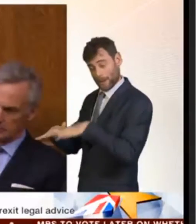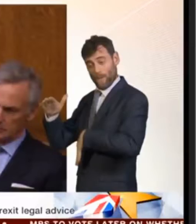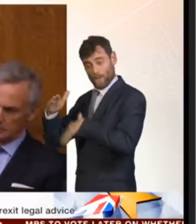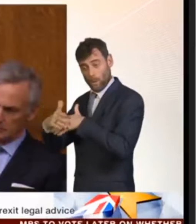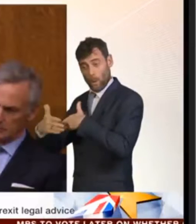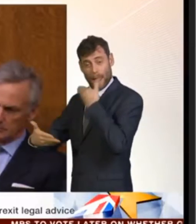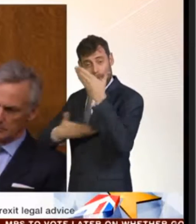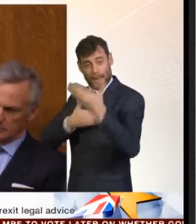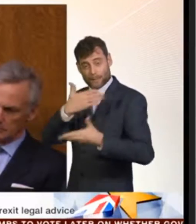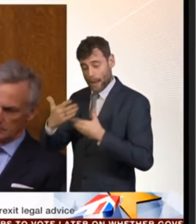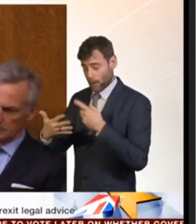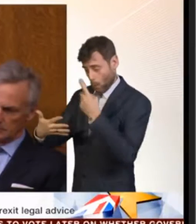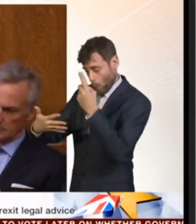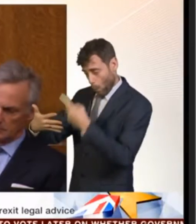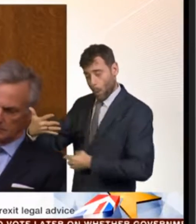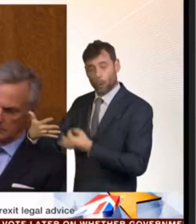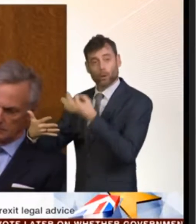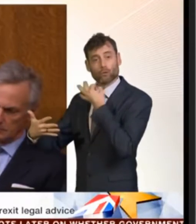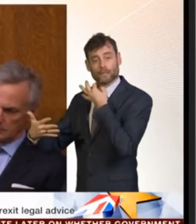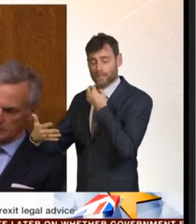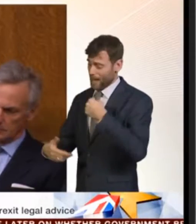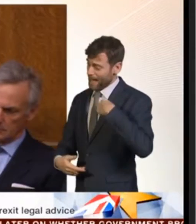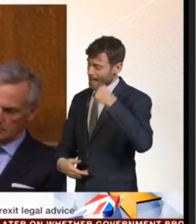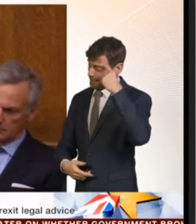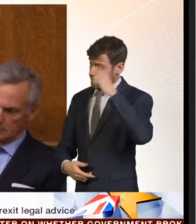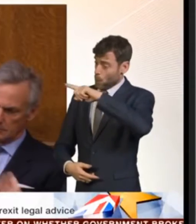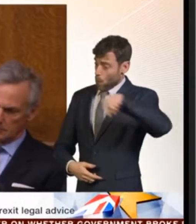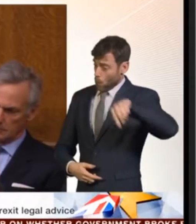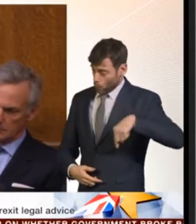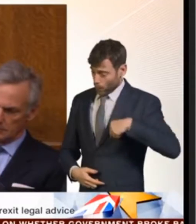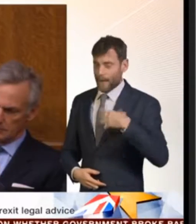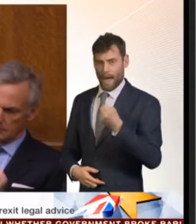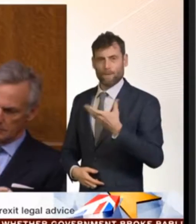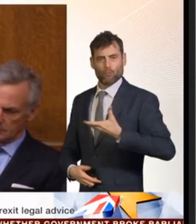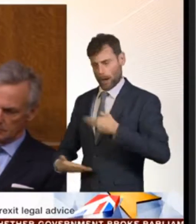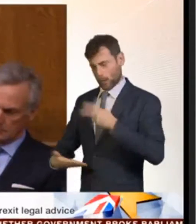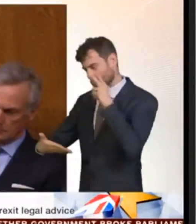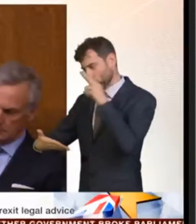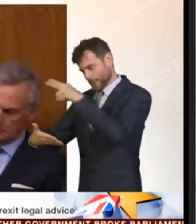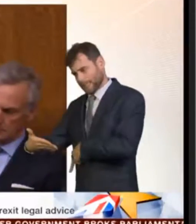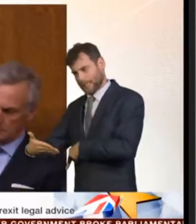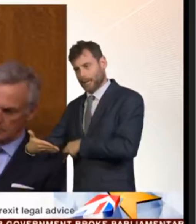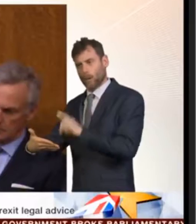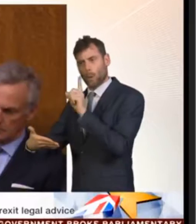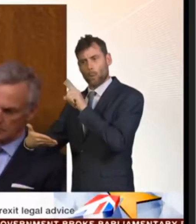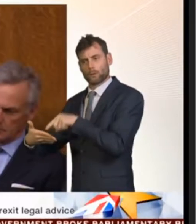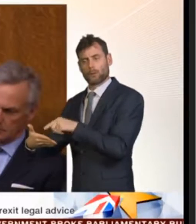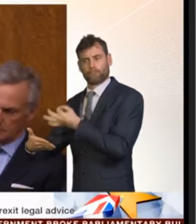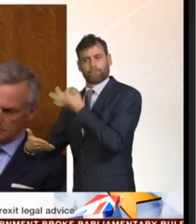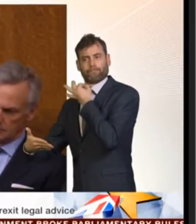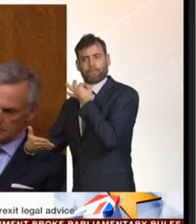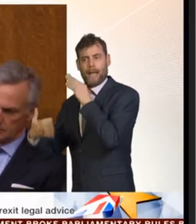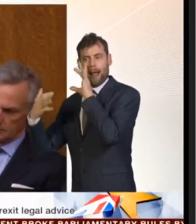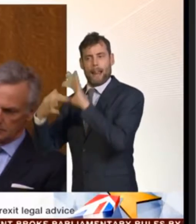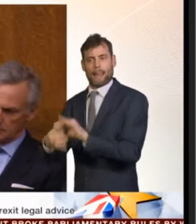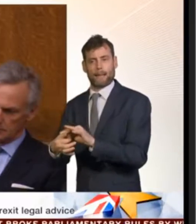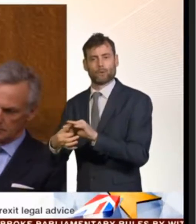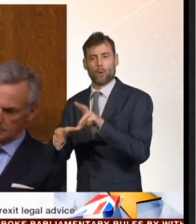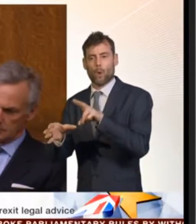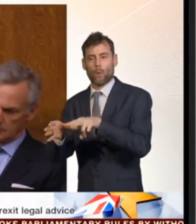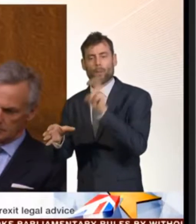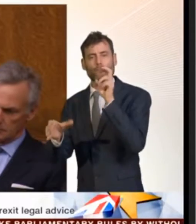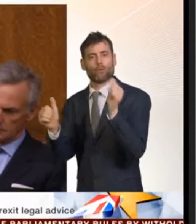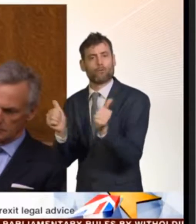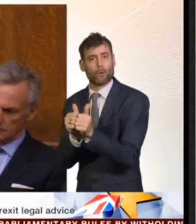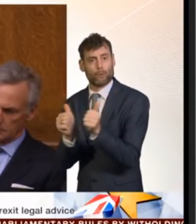my opinion, to see, the consequences for the withdrawal agreement of